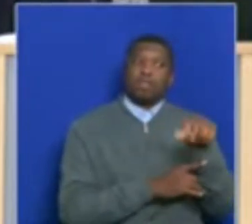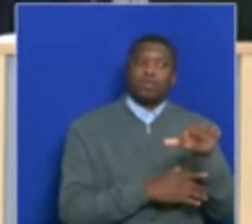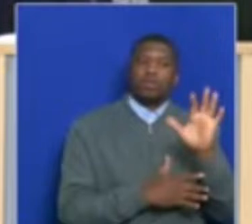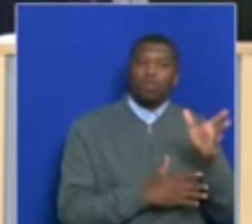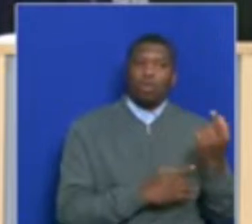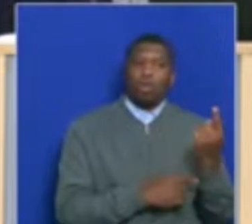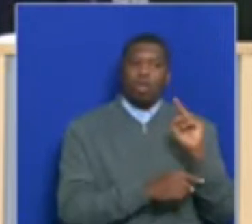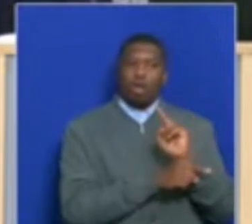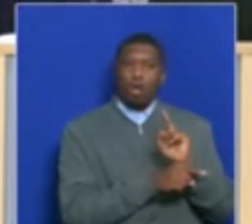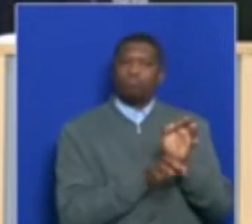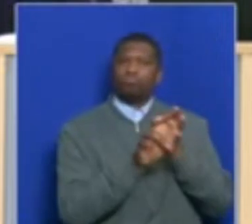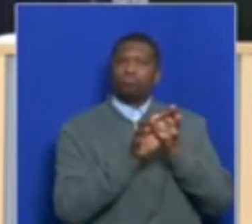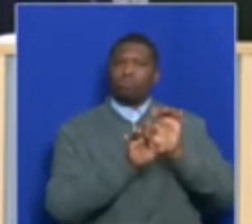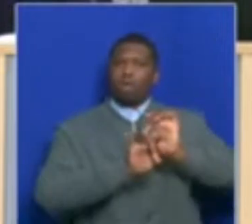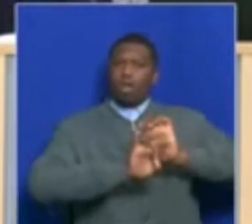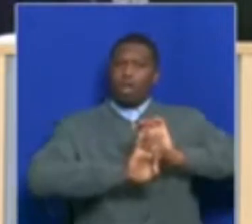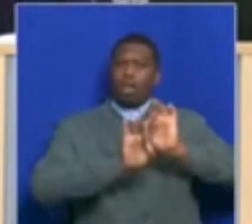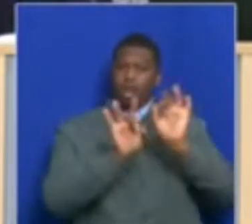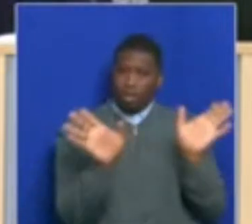clearer.